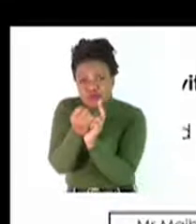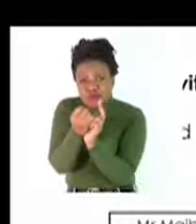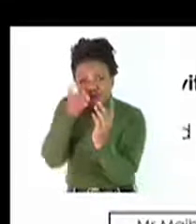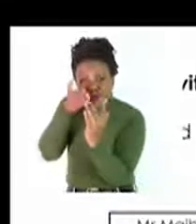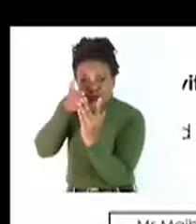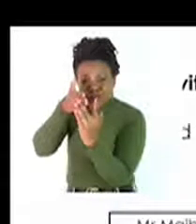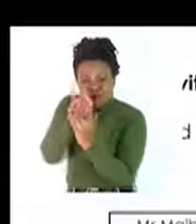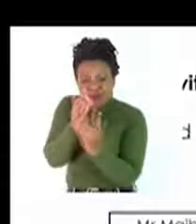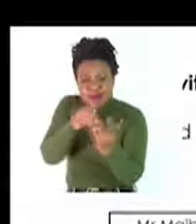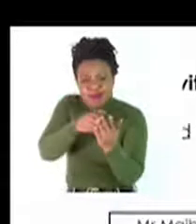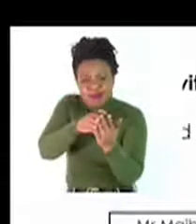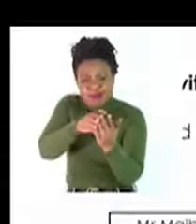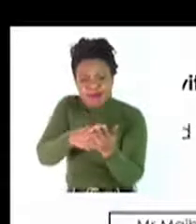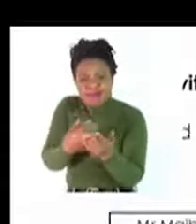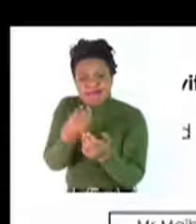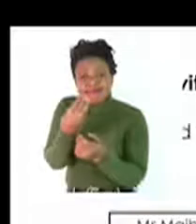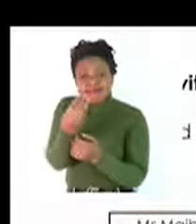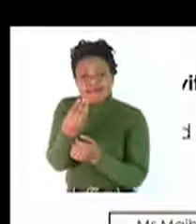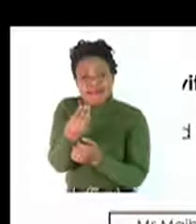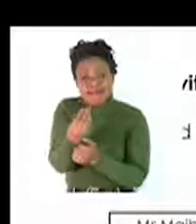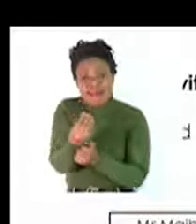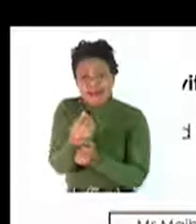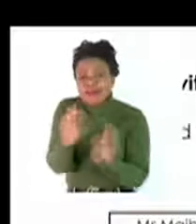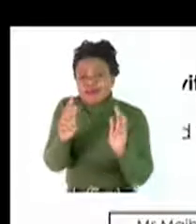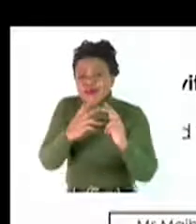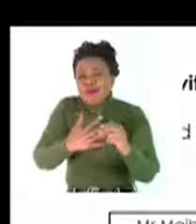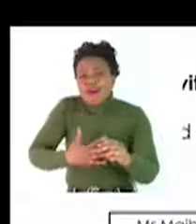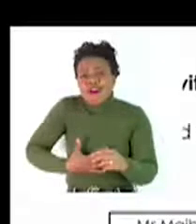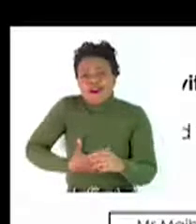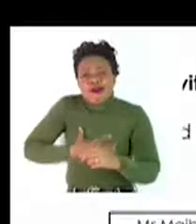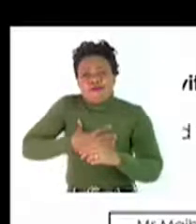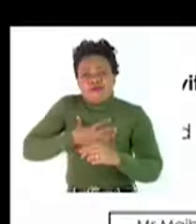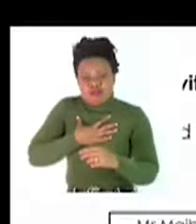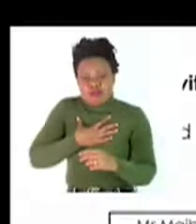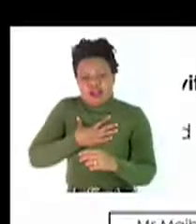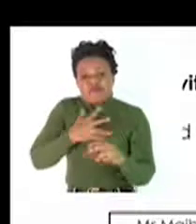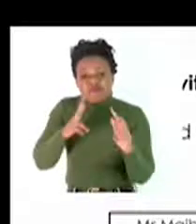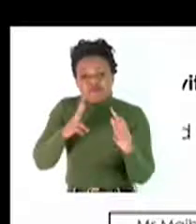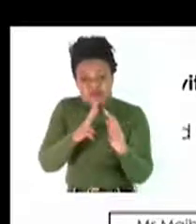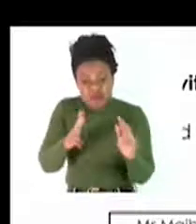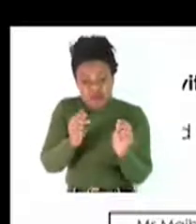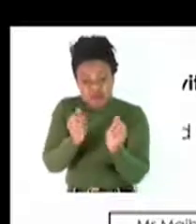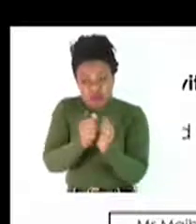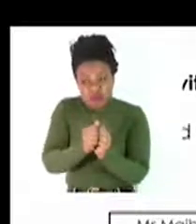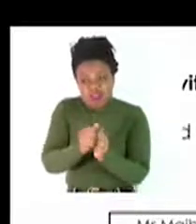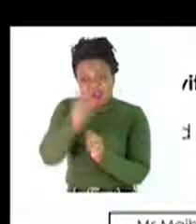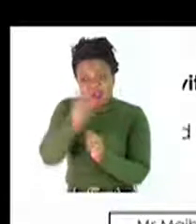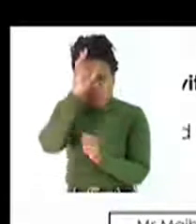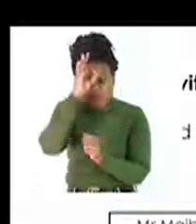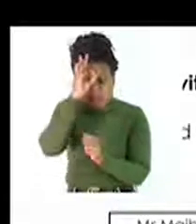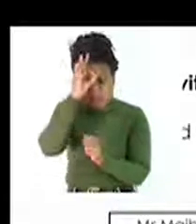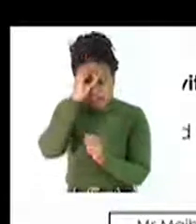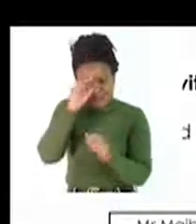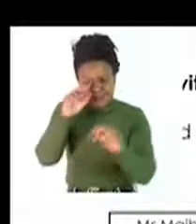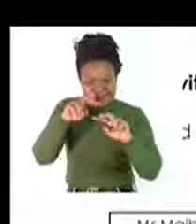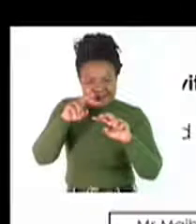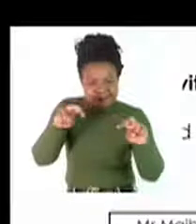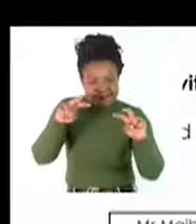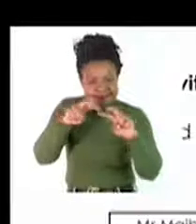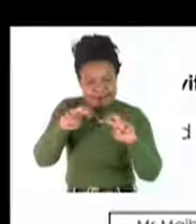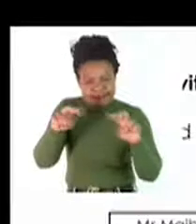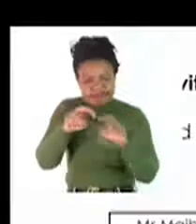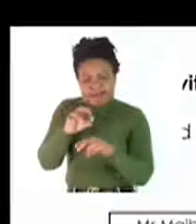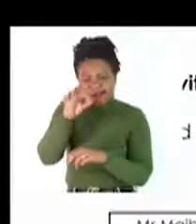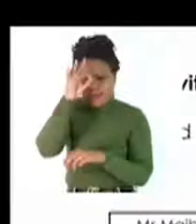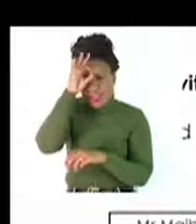day. People were upset and helped the police to look for the thieves. They found